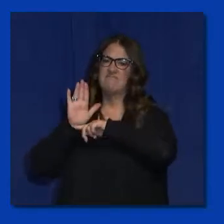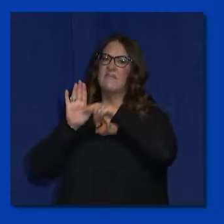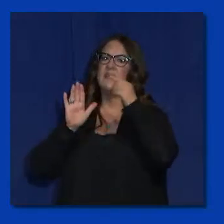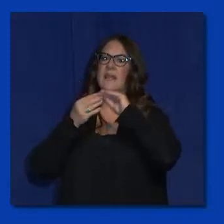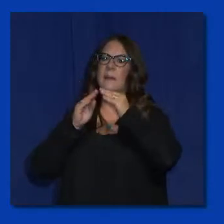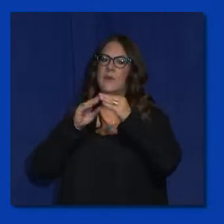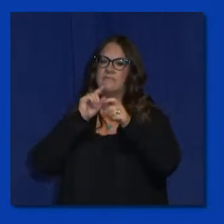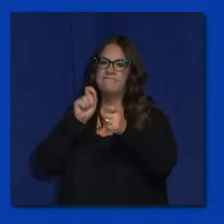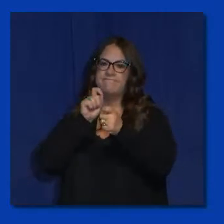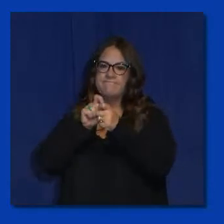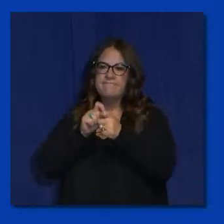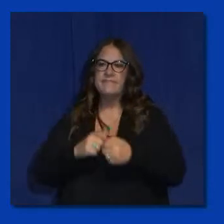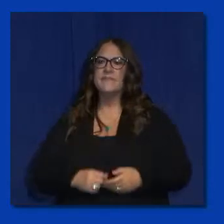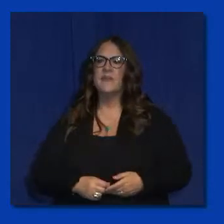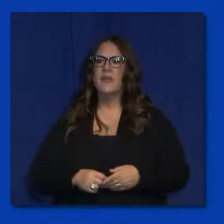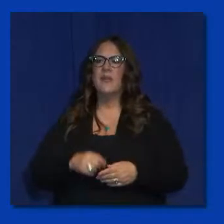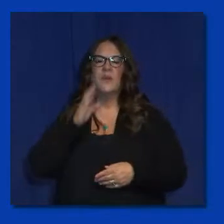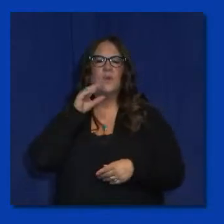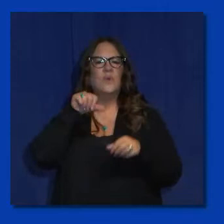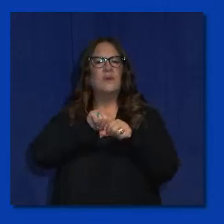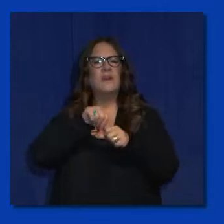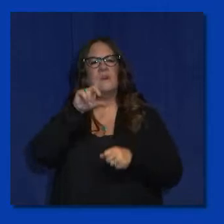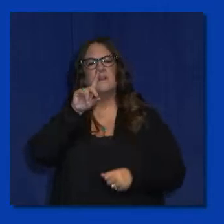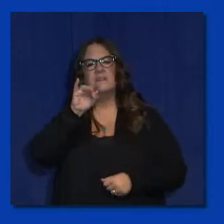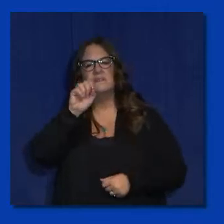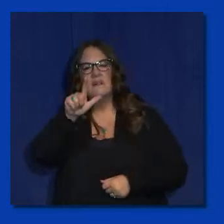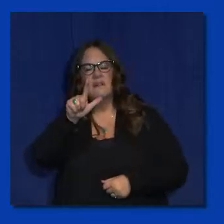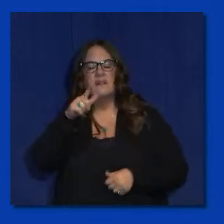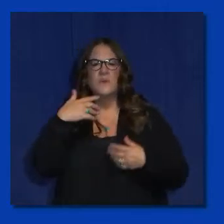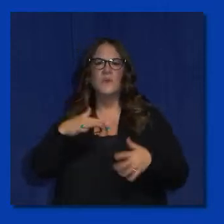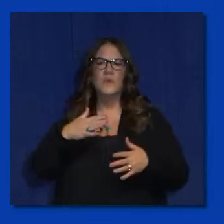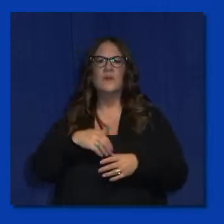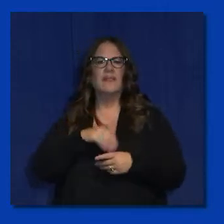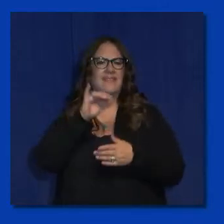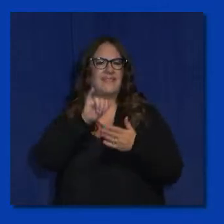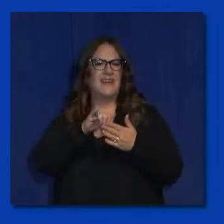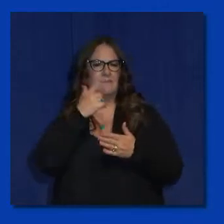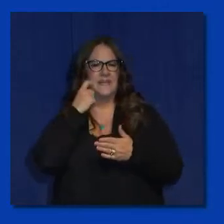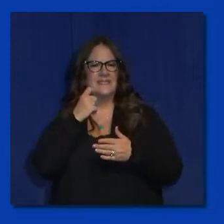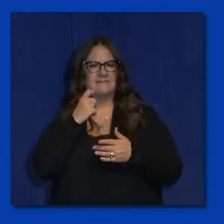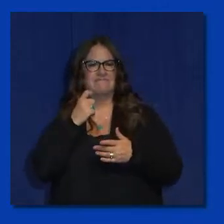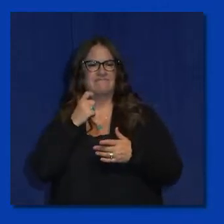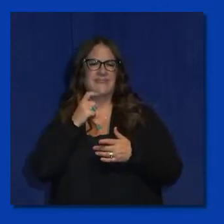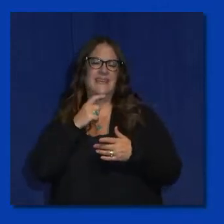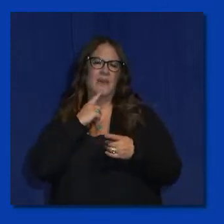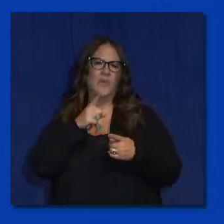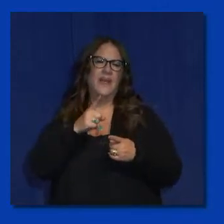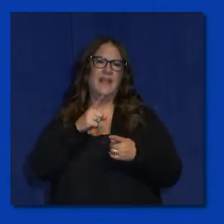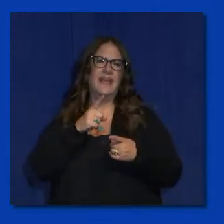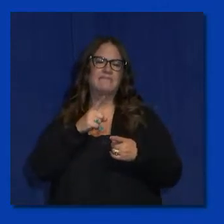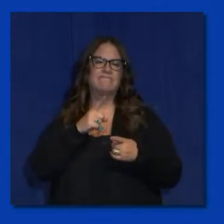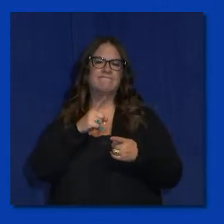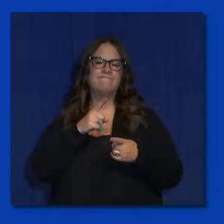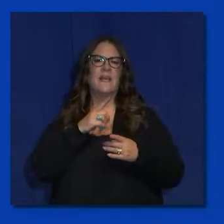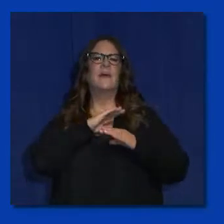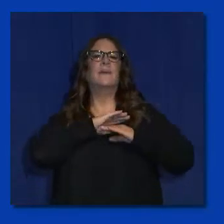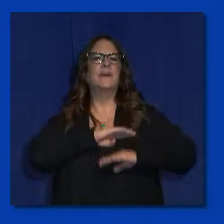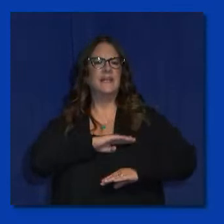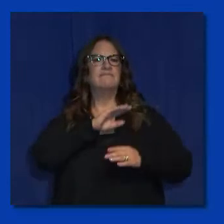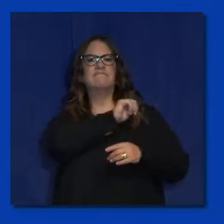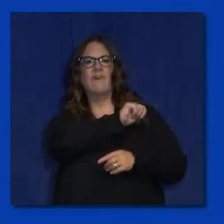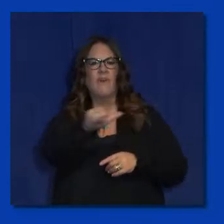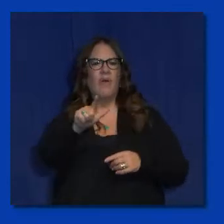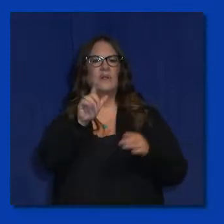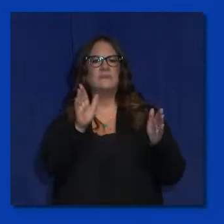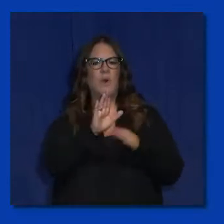diesel tax, which I reference, which again, I focused as a small business relief because I really believe it to be disproportionately so. And